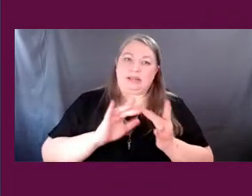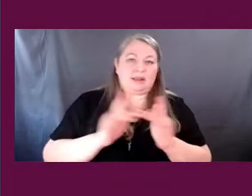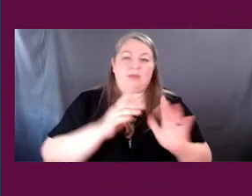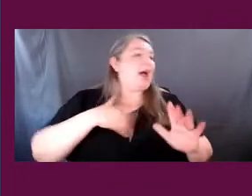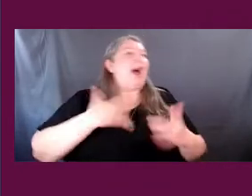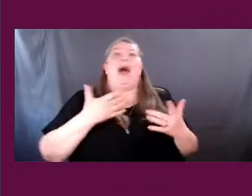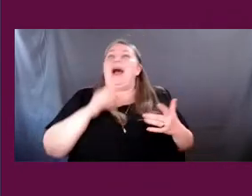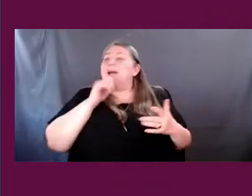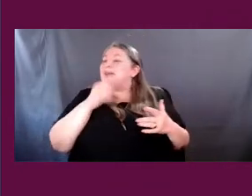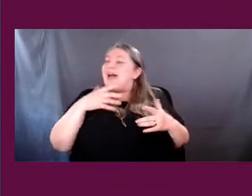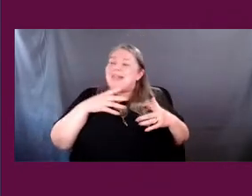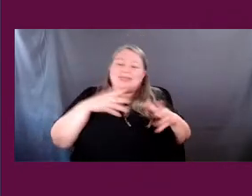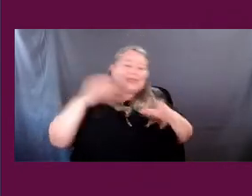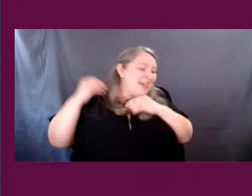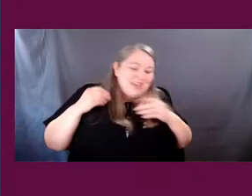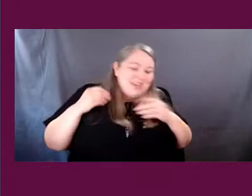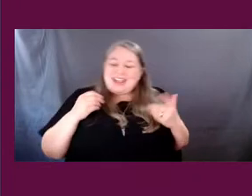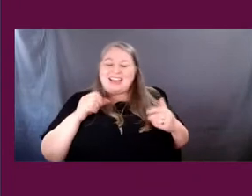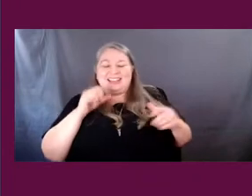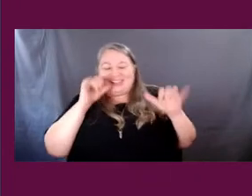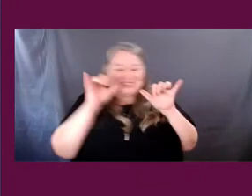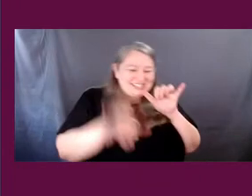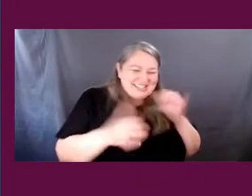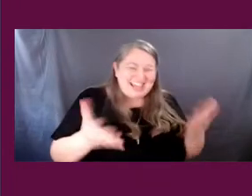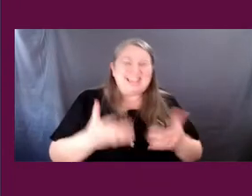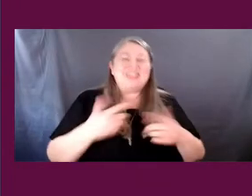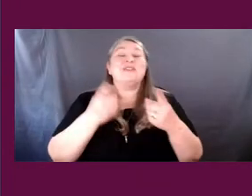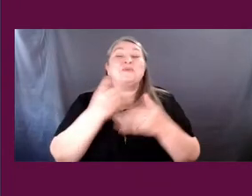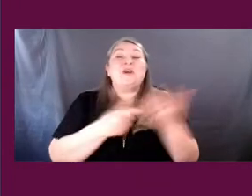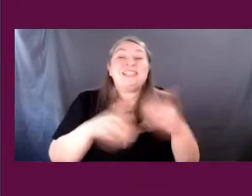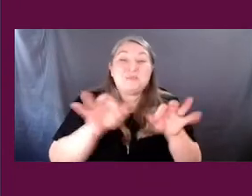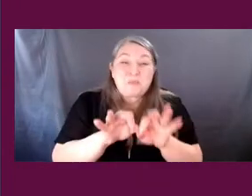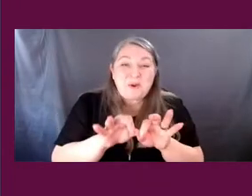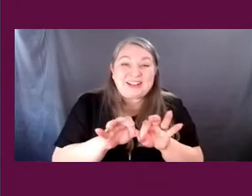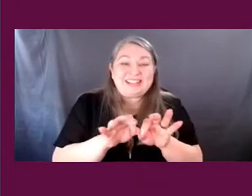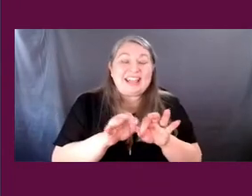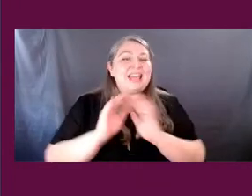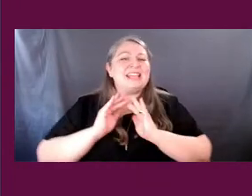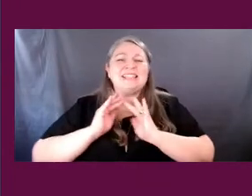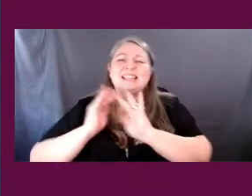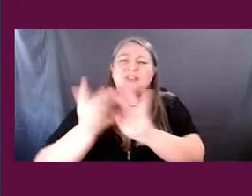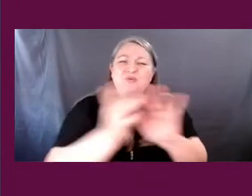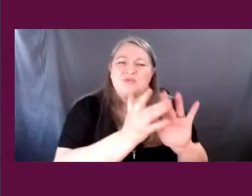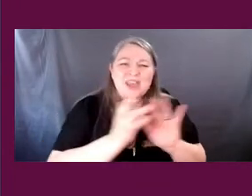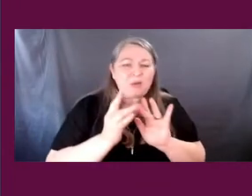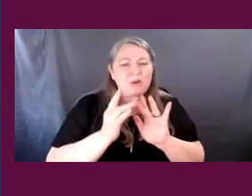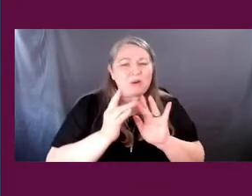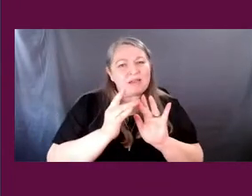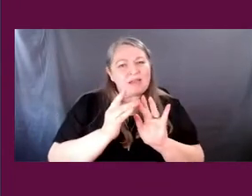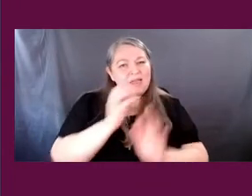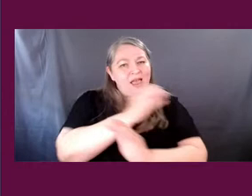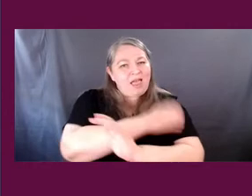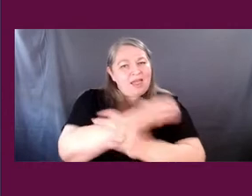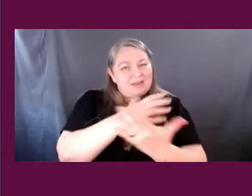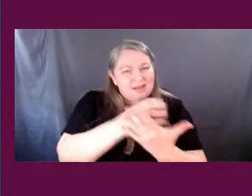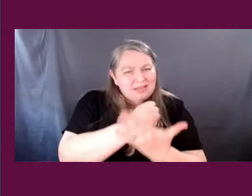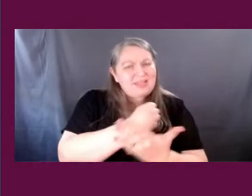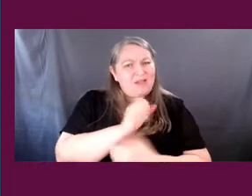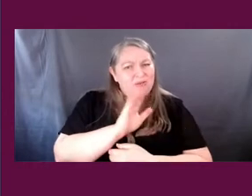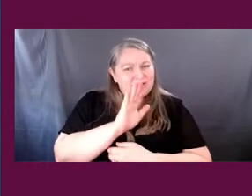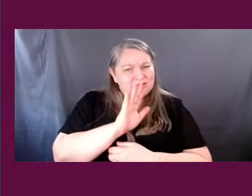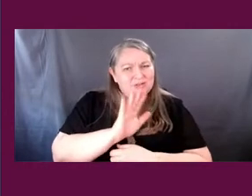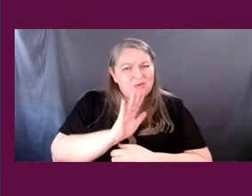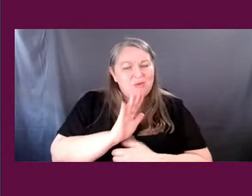nowhere. But it is so important to network. Yes, yes, yes. And it's important to leverage the power you have in this industry